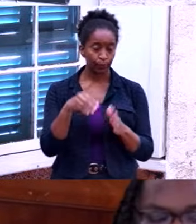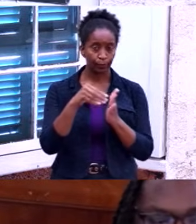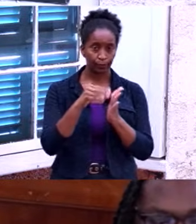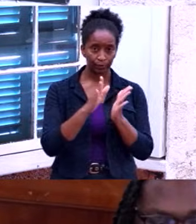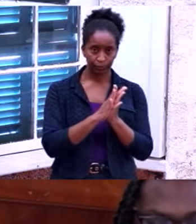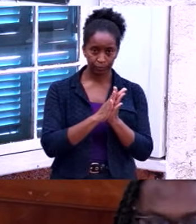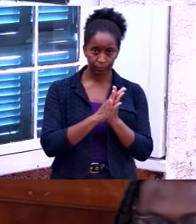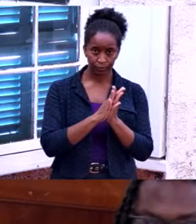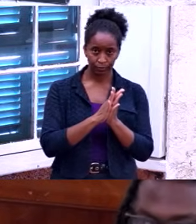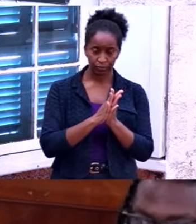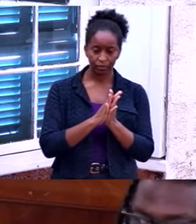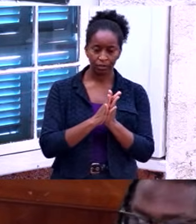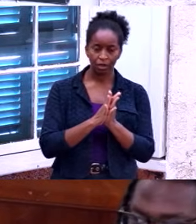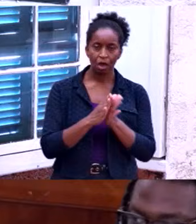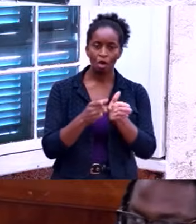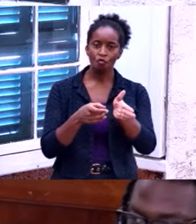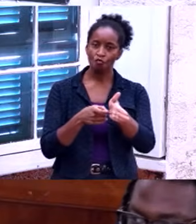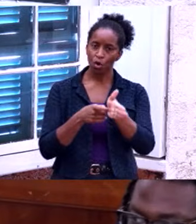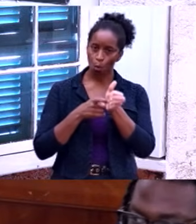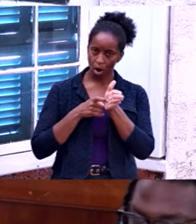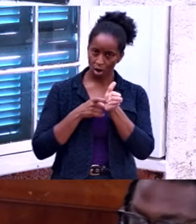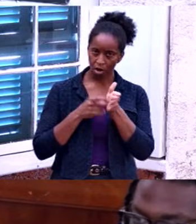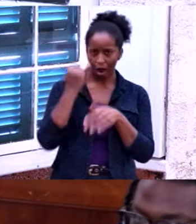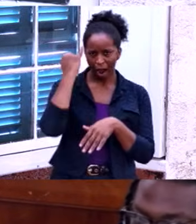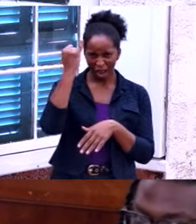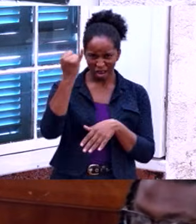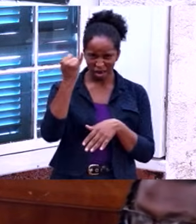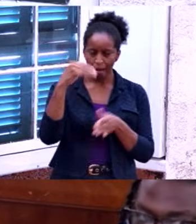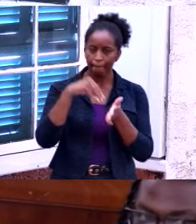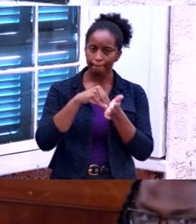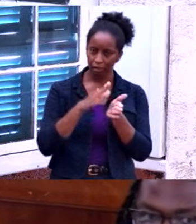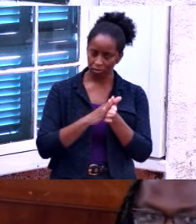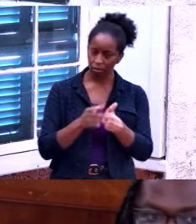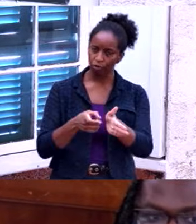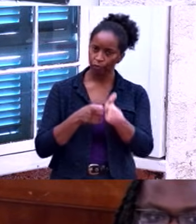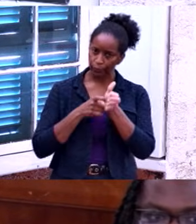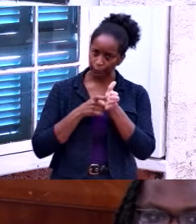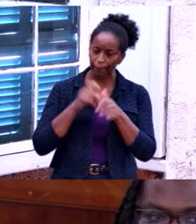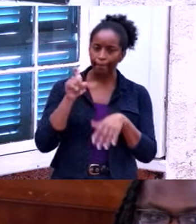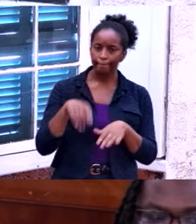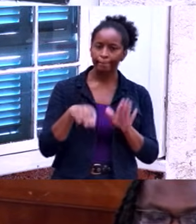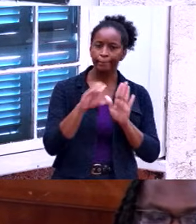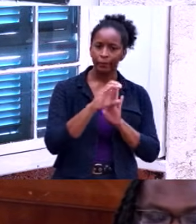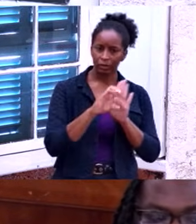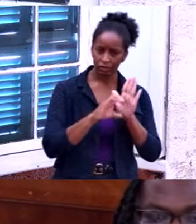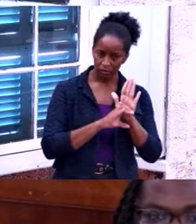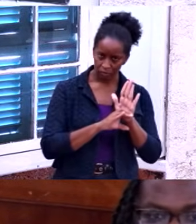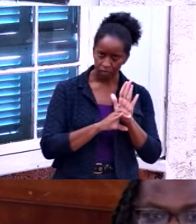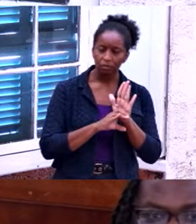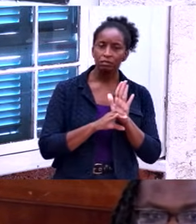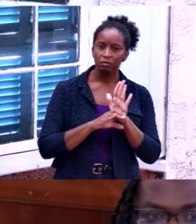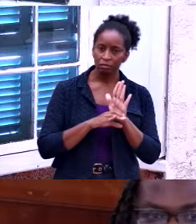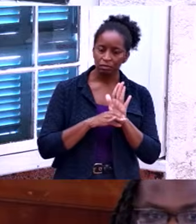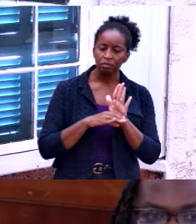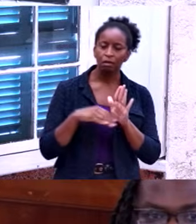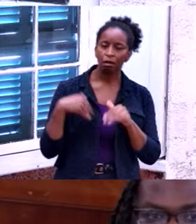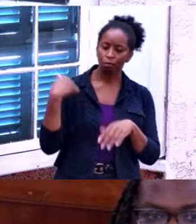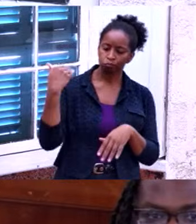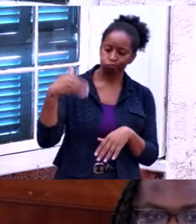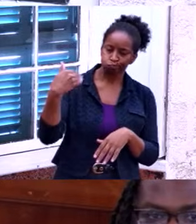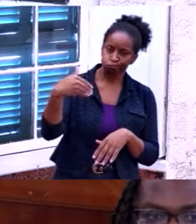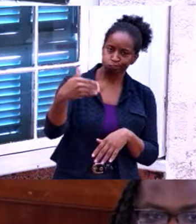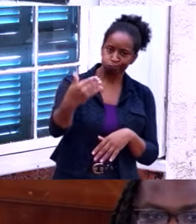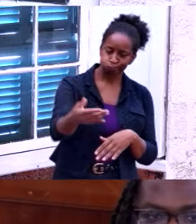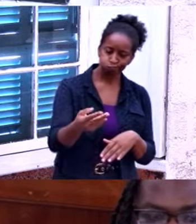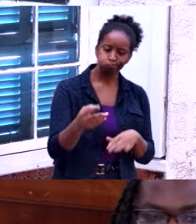of constitutional reform to occur at a set period every 10 or 20 years, depending on how